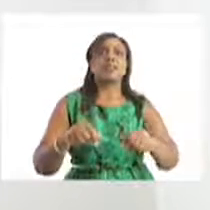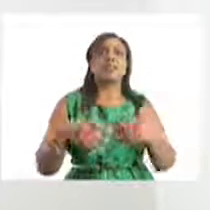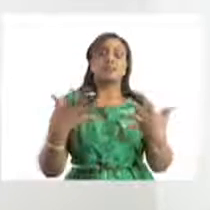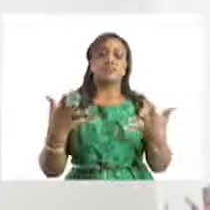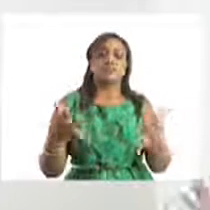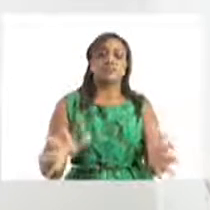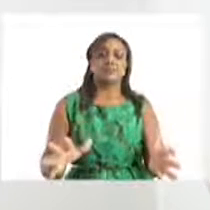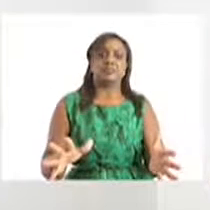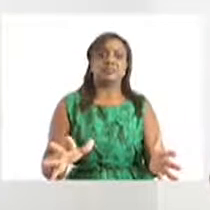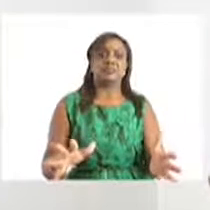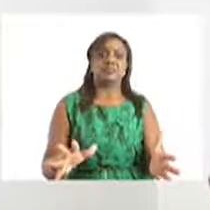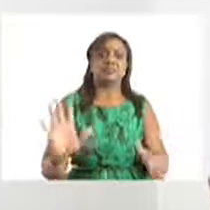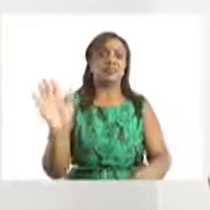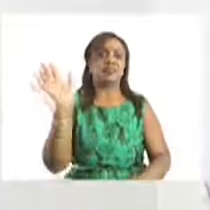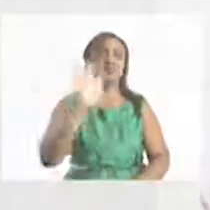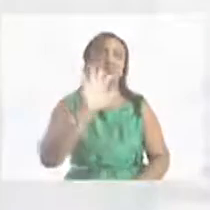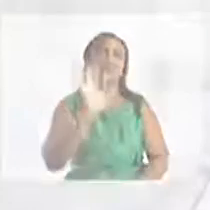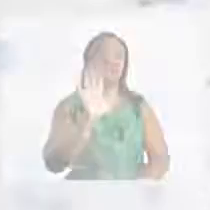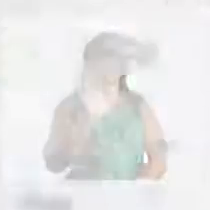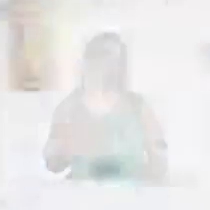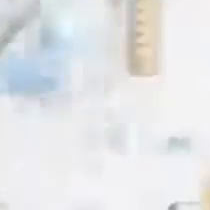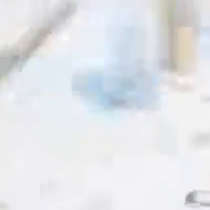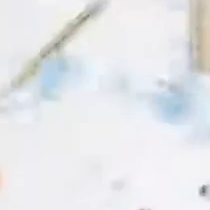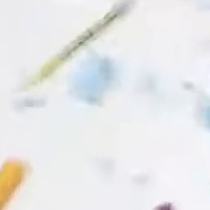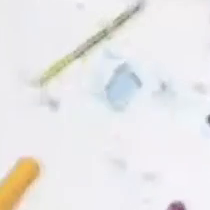time, ciao.